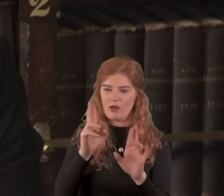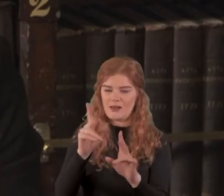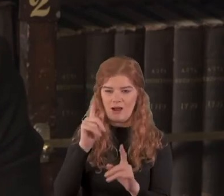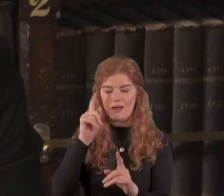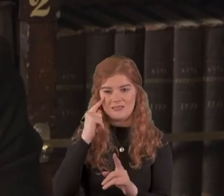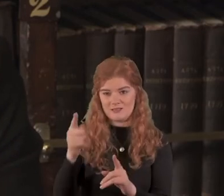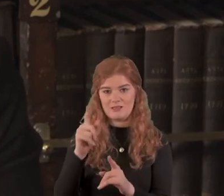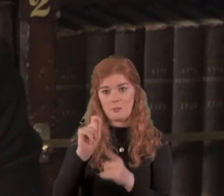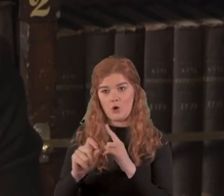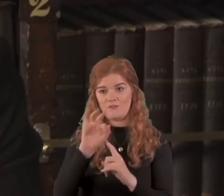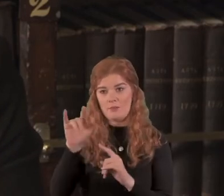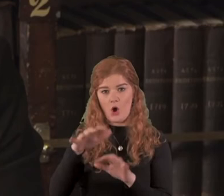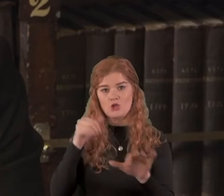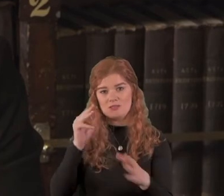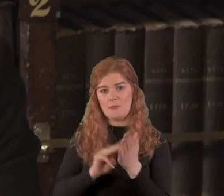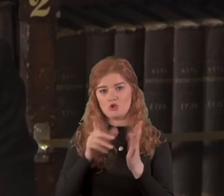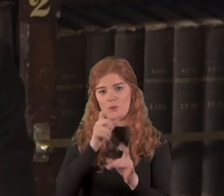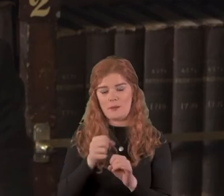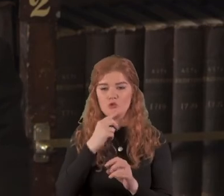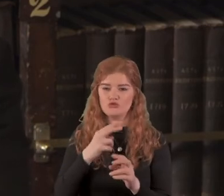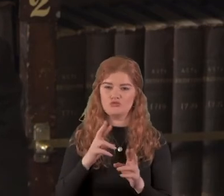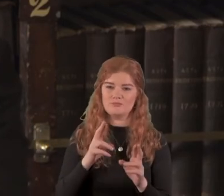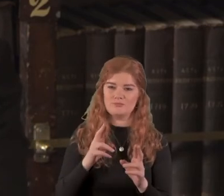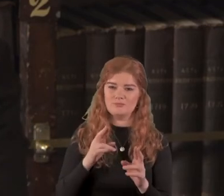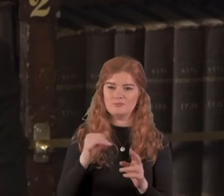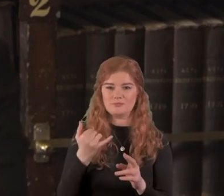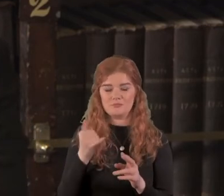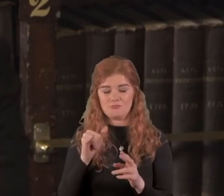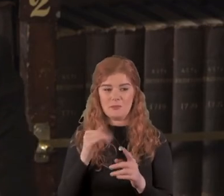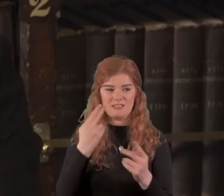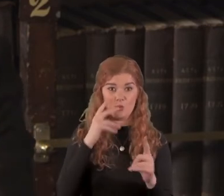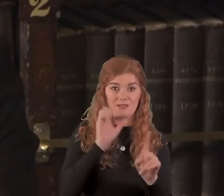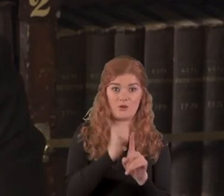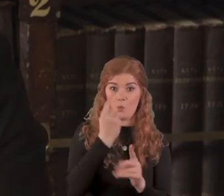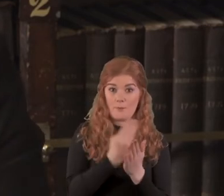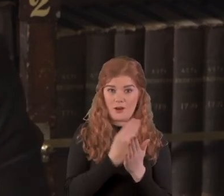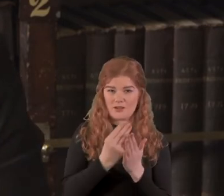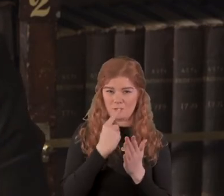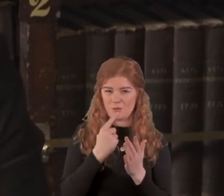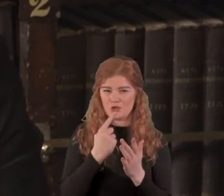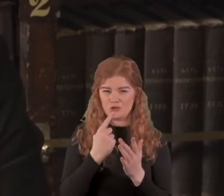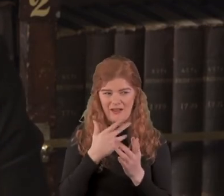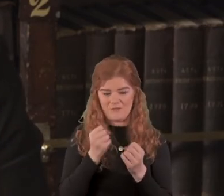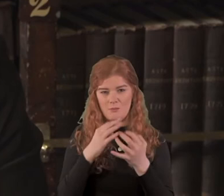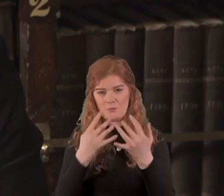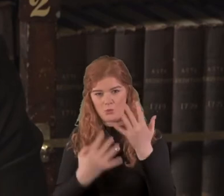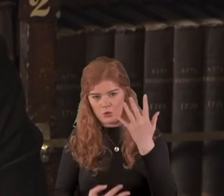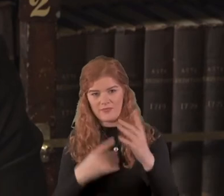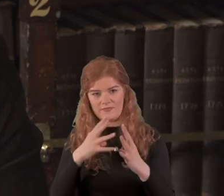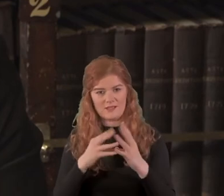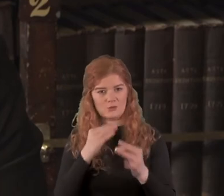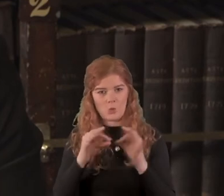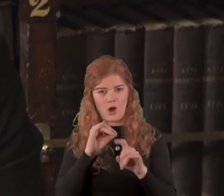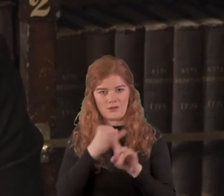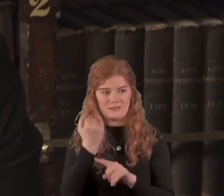our audience member is getting at here, but I think it's maybe identifying one aspect, whereas there are much wider dynamics at play in the